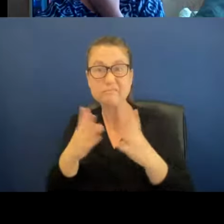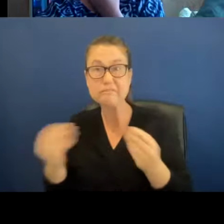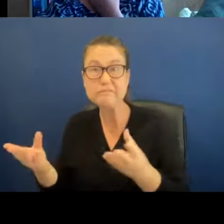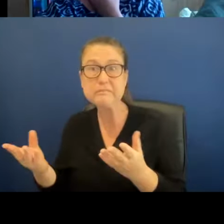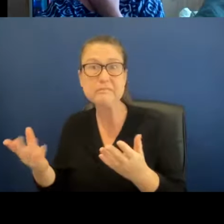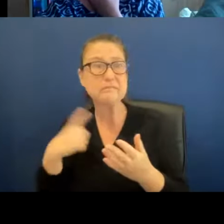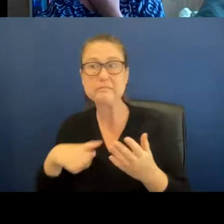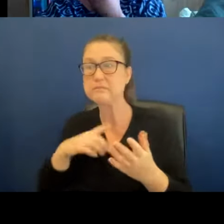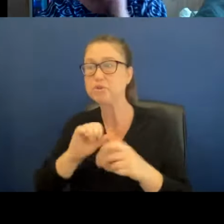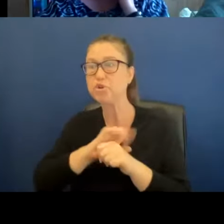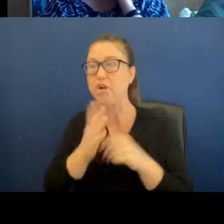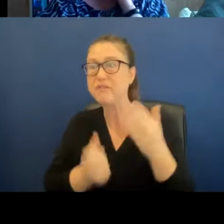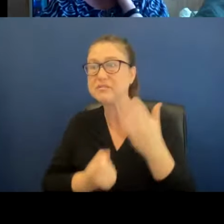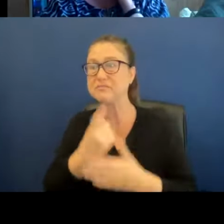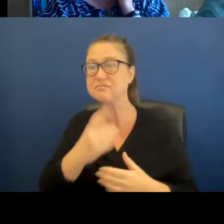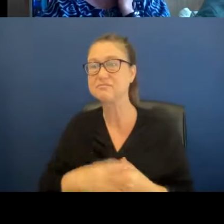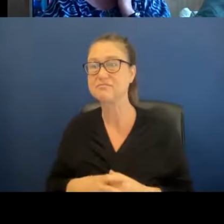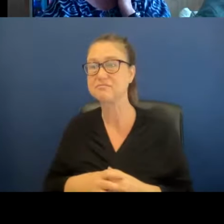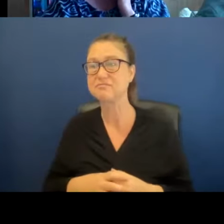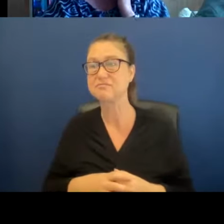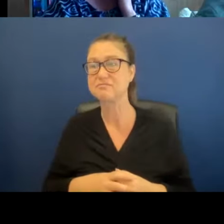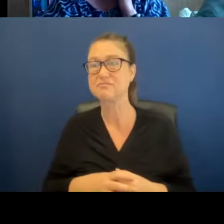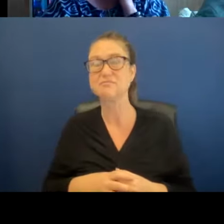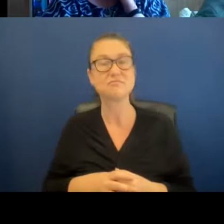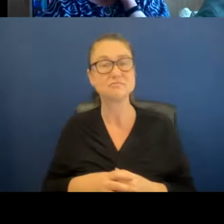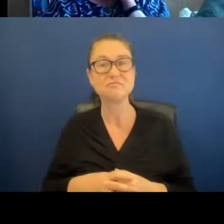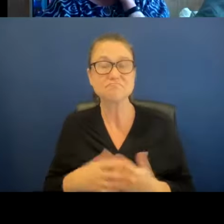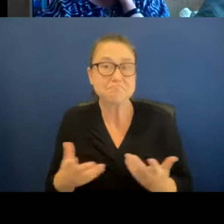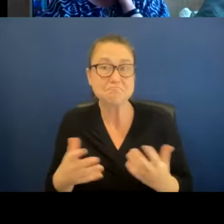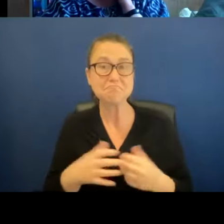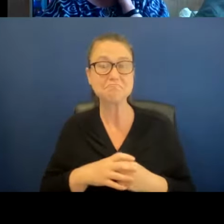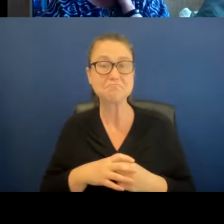covert happened um and yeah